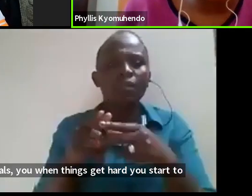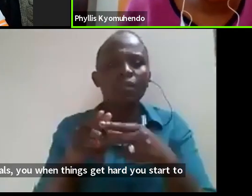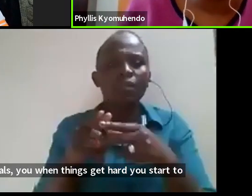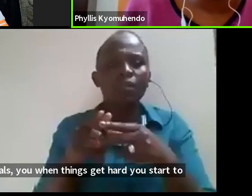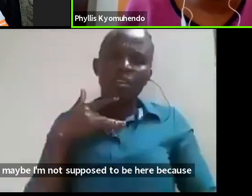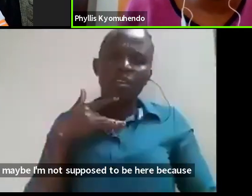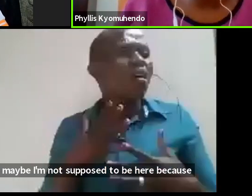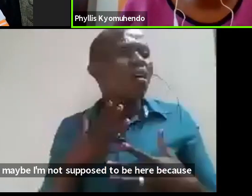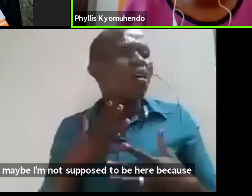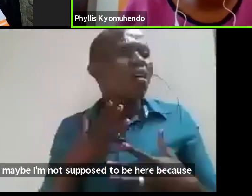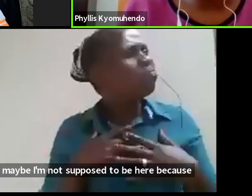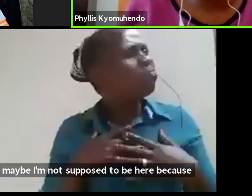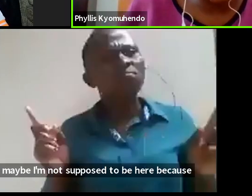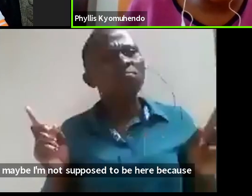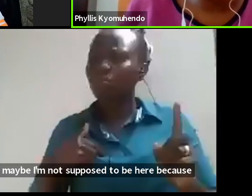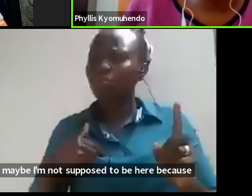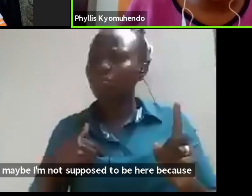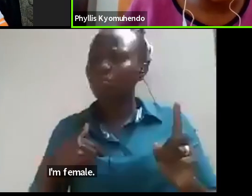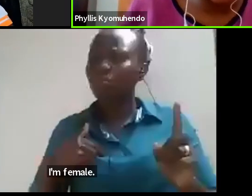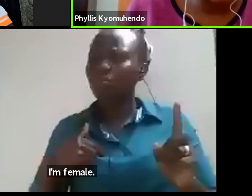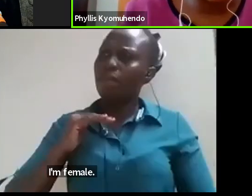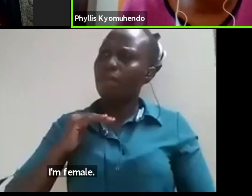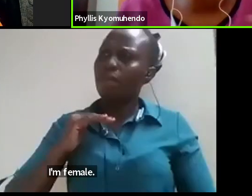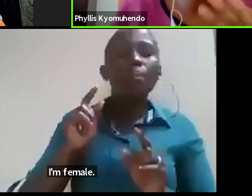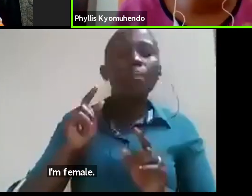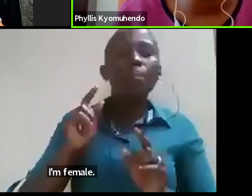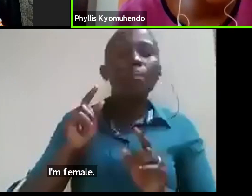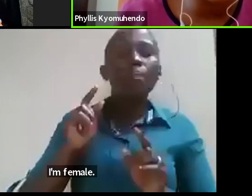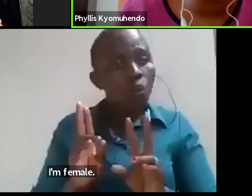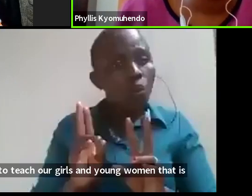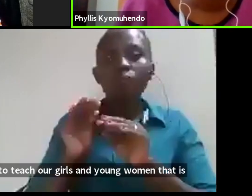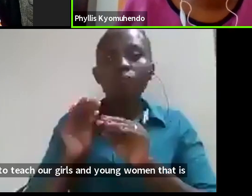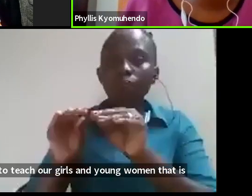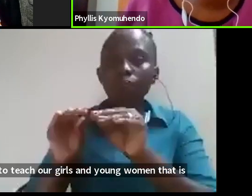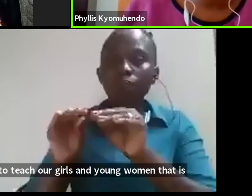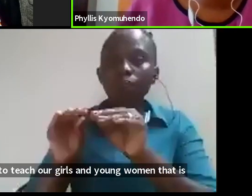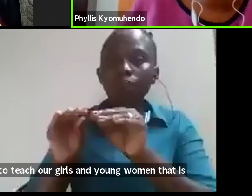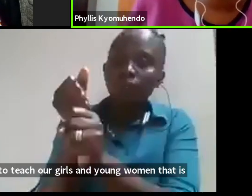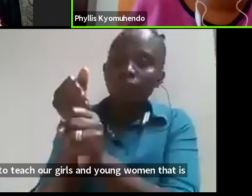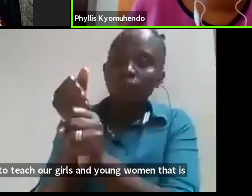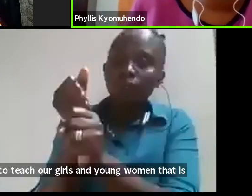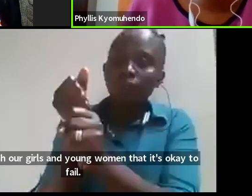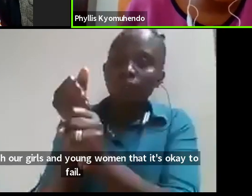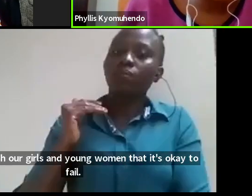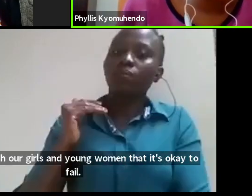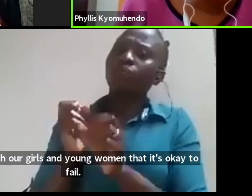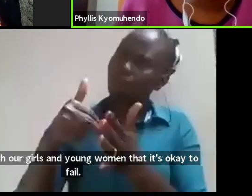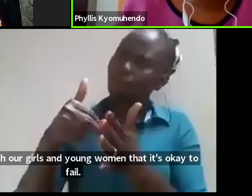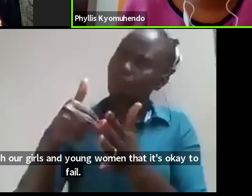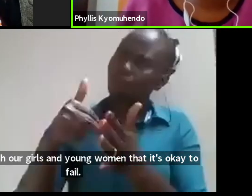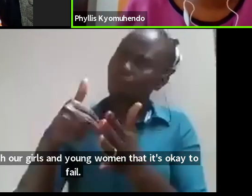I'm female. We have to teach our girls and our young women that it's okay to fail. There's nothing wrong with